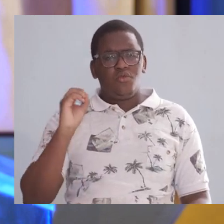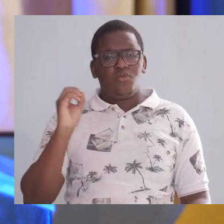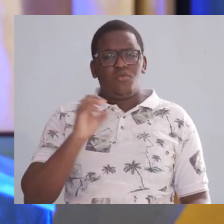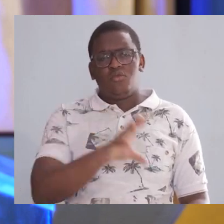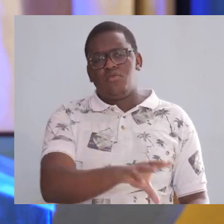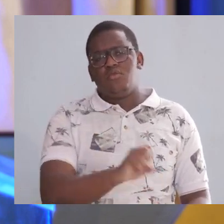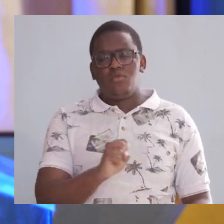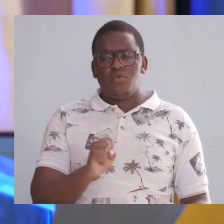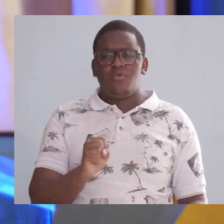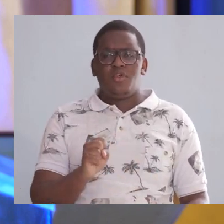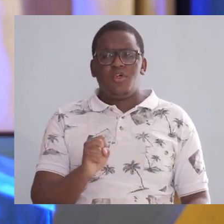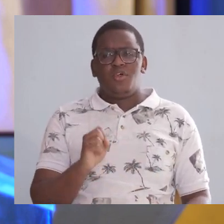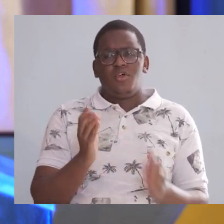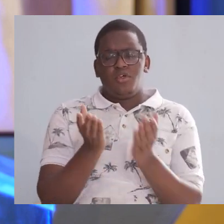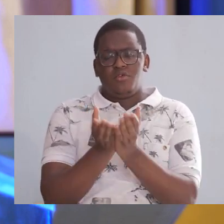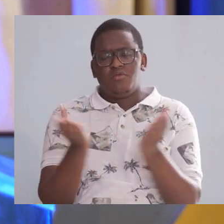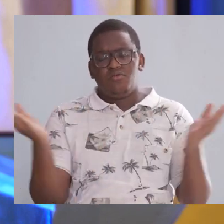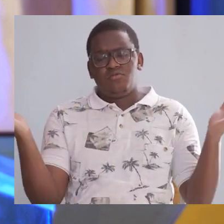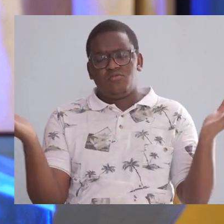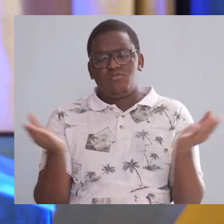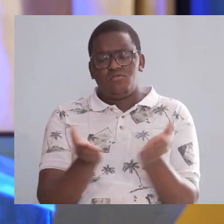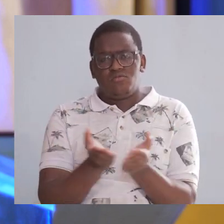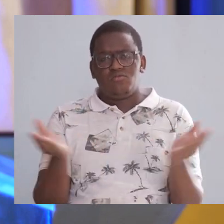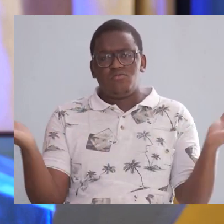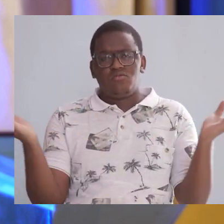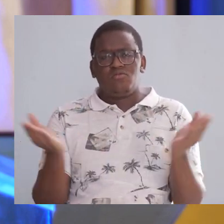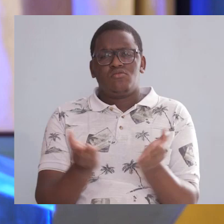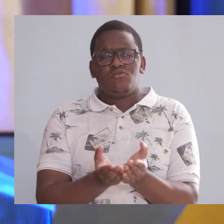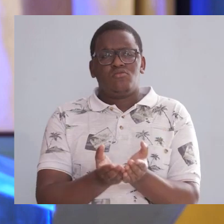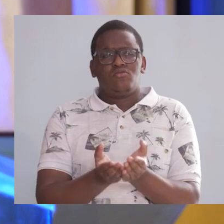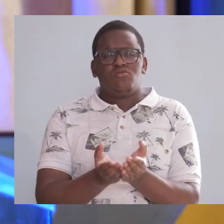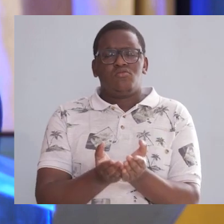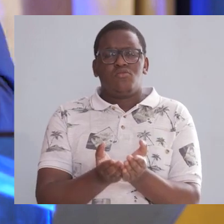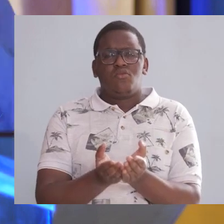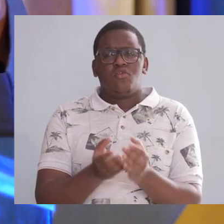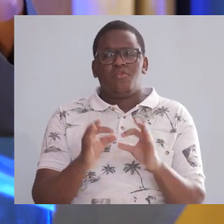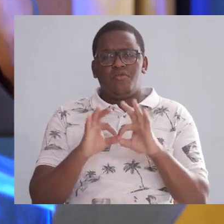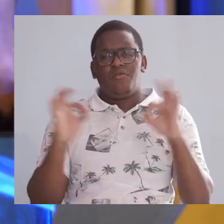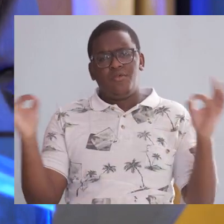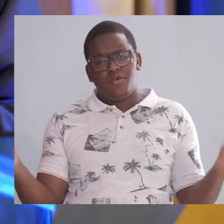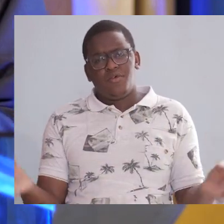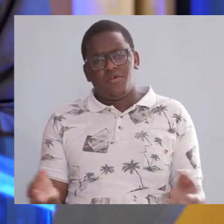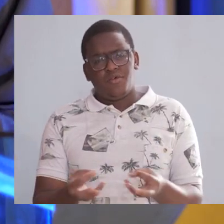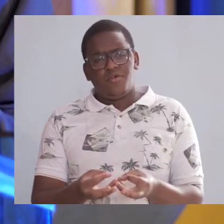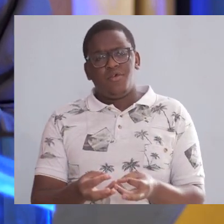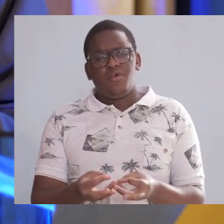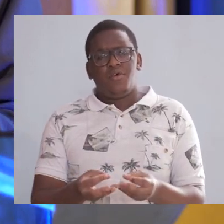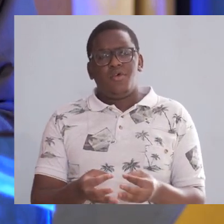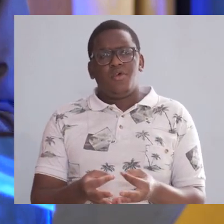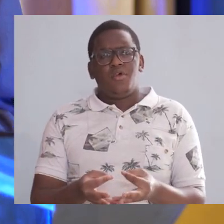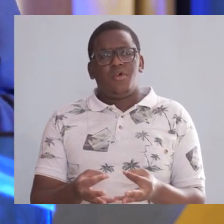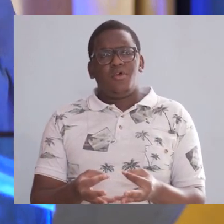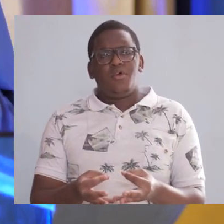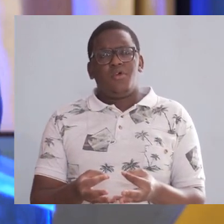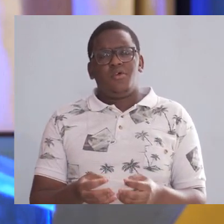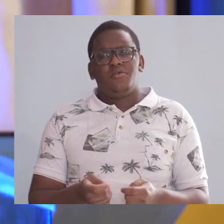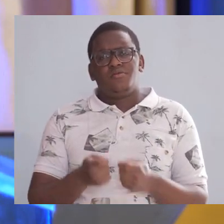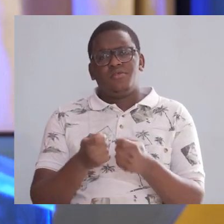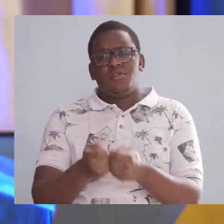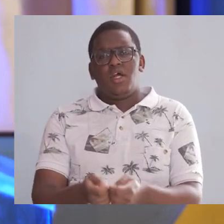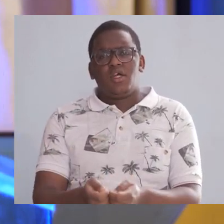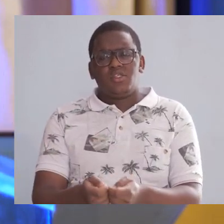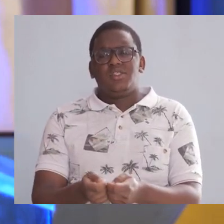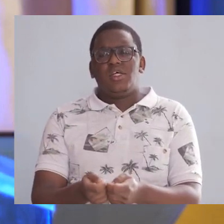Daily Nation, and it carried the story of a family that, through tax fraud refund